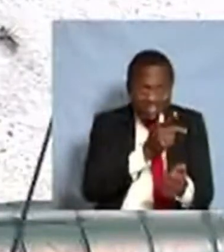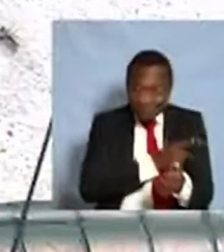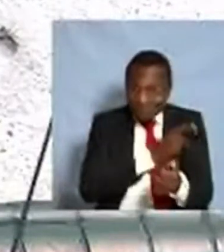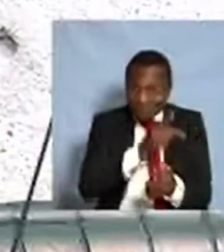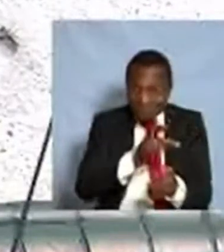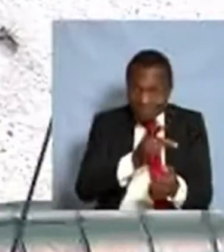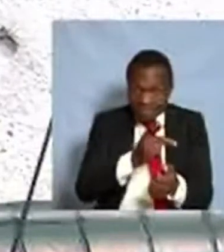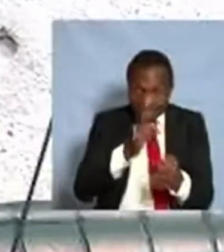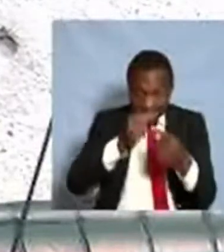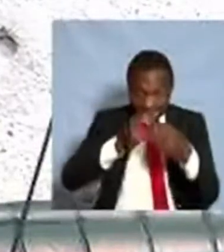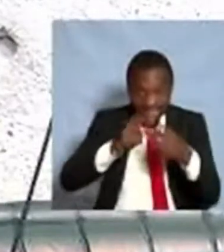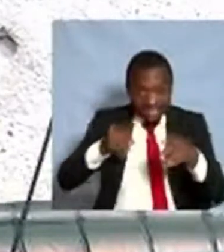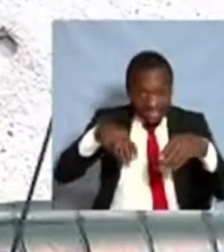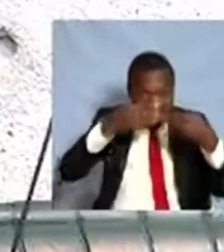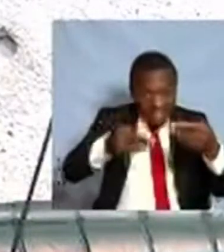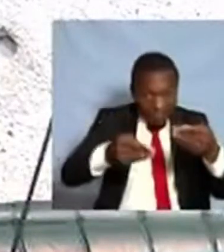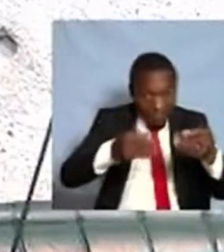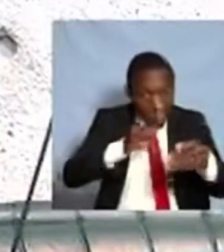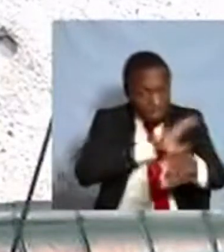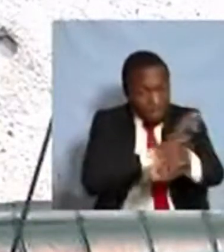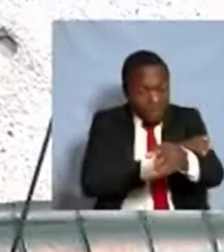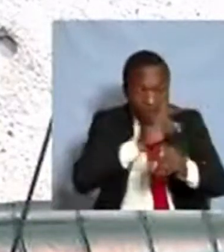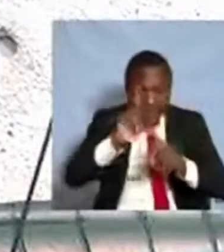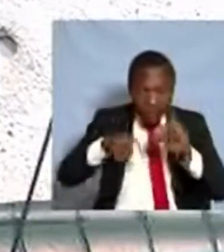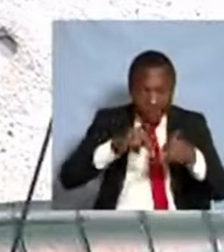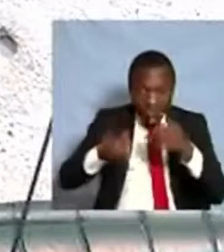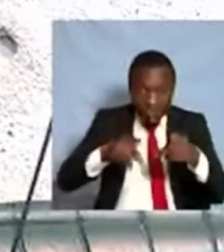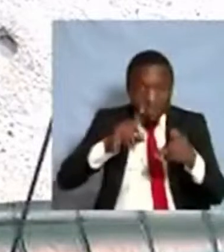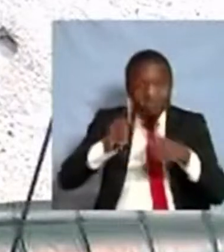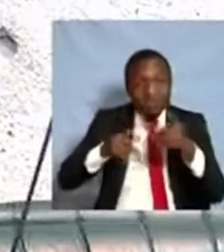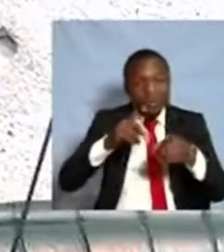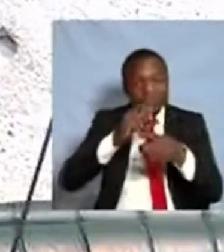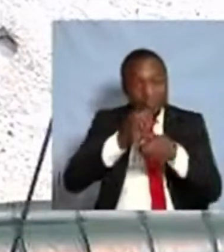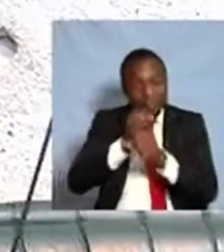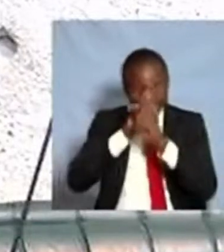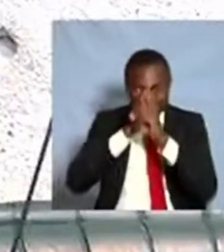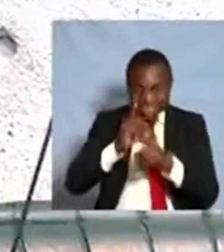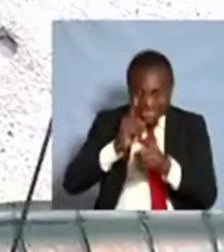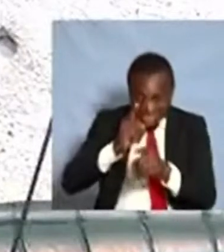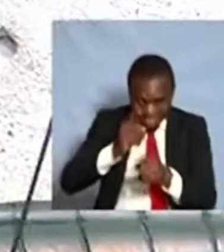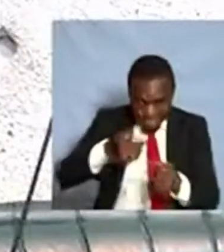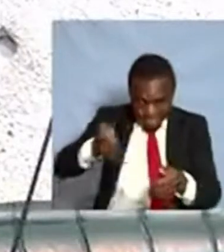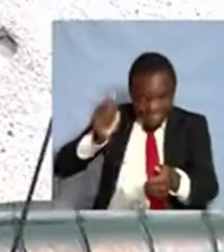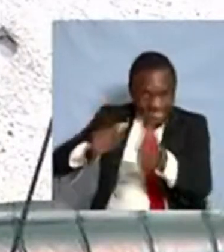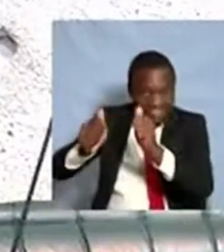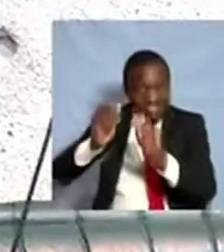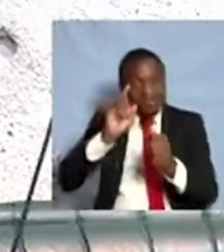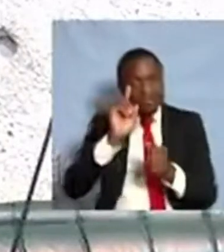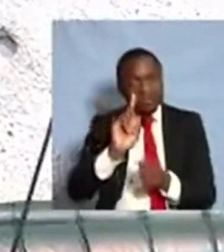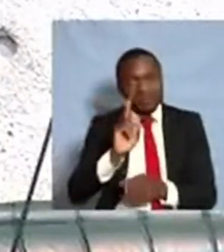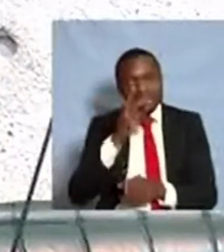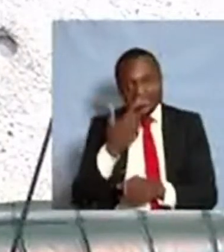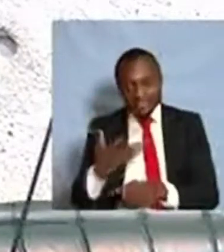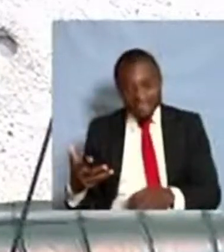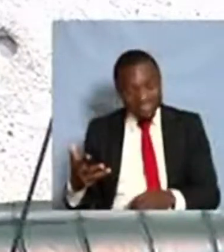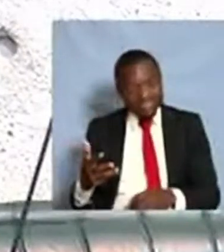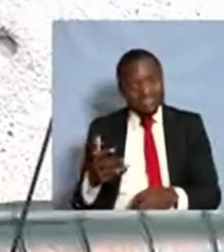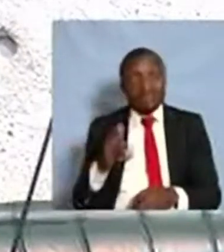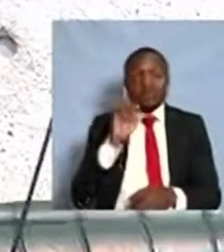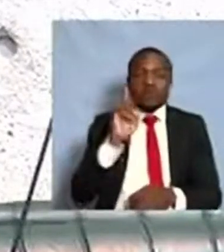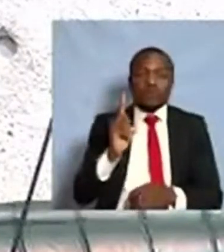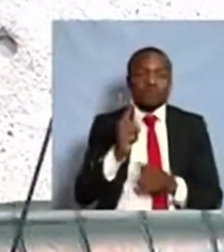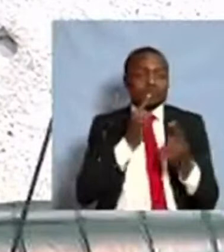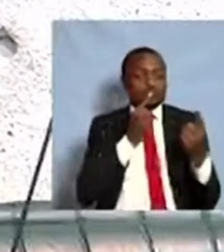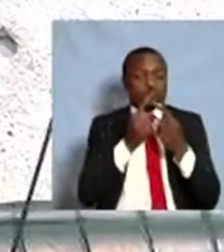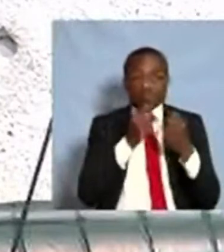pure taking power to the people, let people make decisions on their own. This is one of the tenets that actually has always been just talked